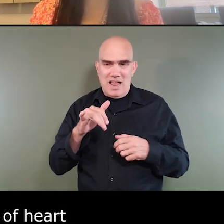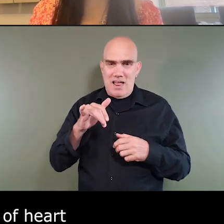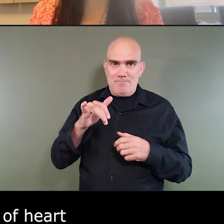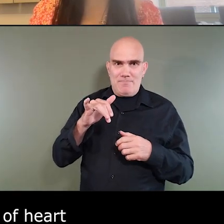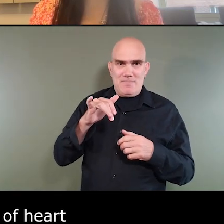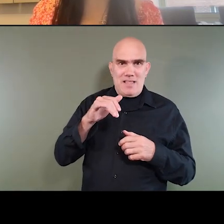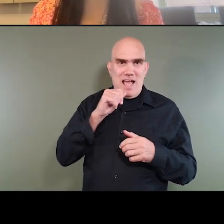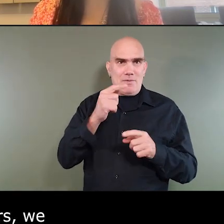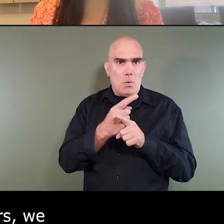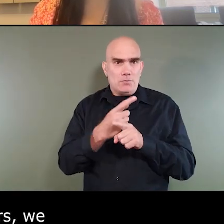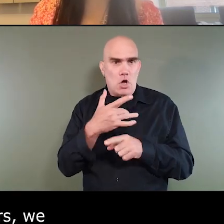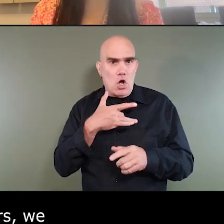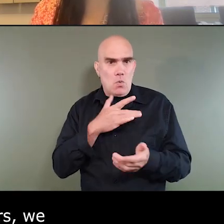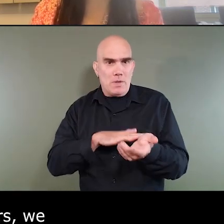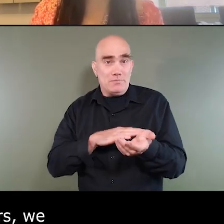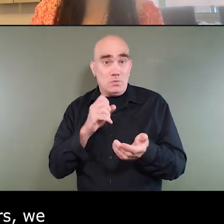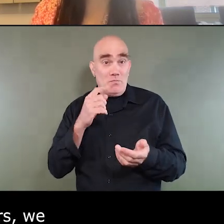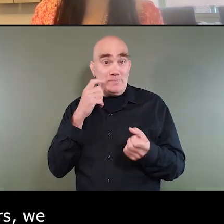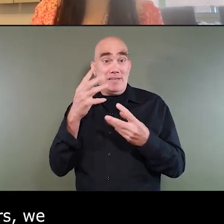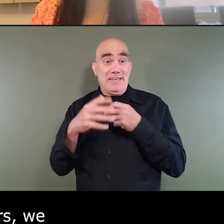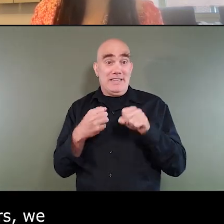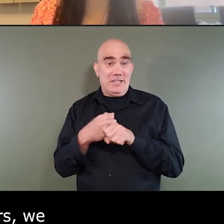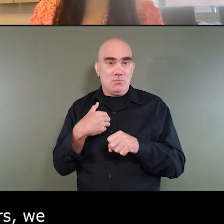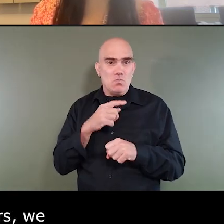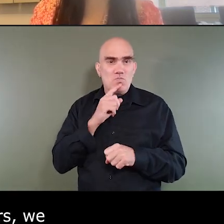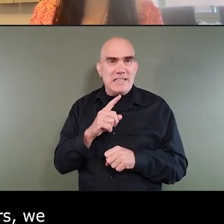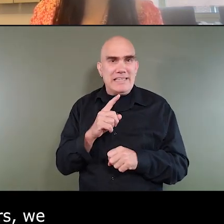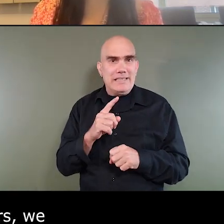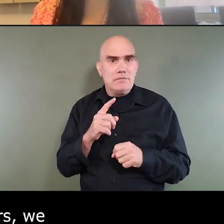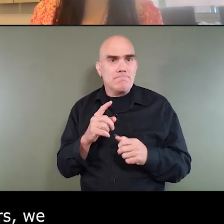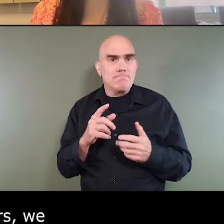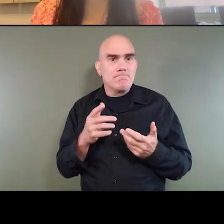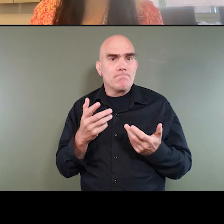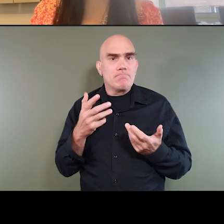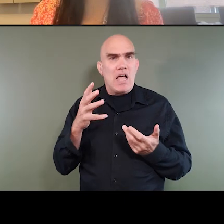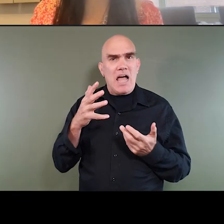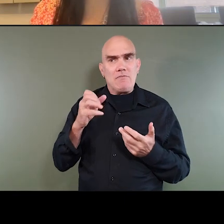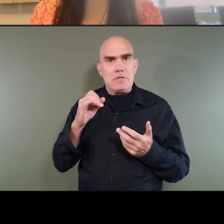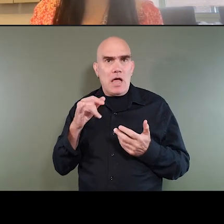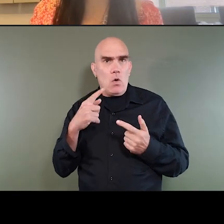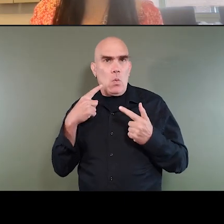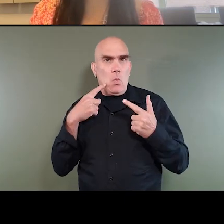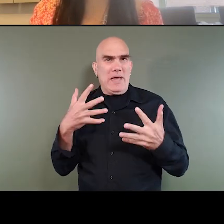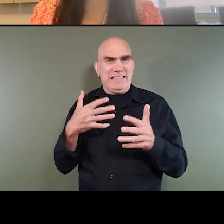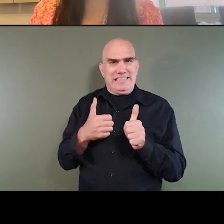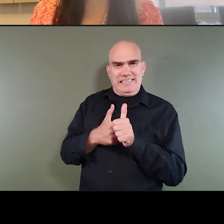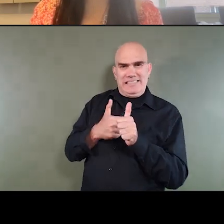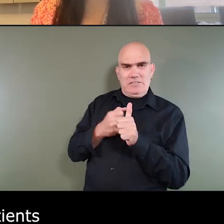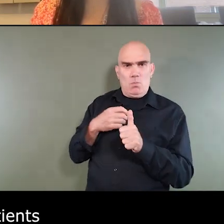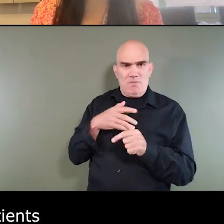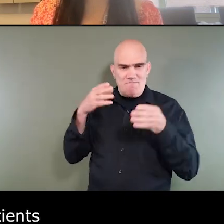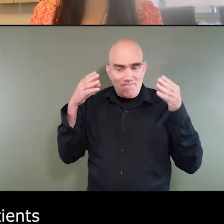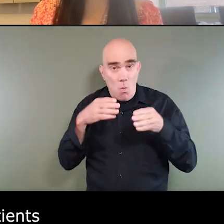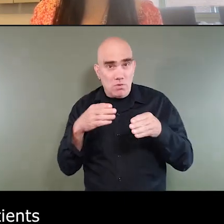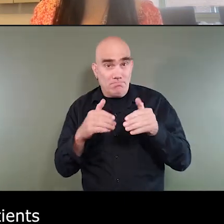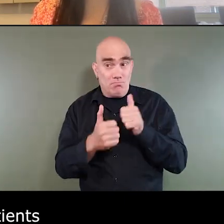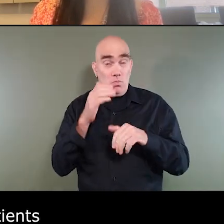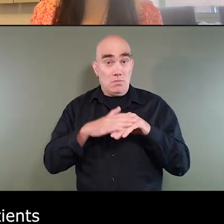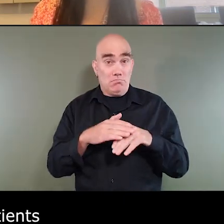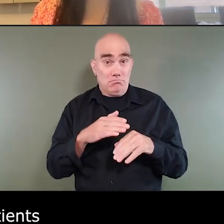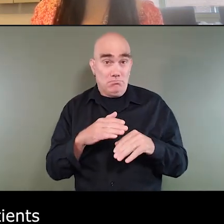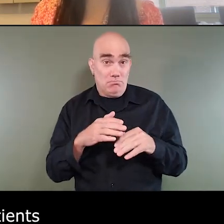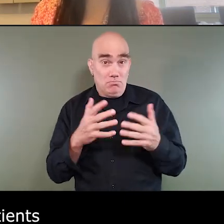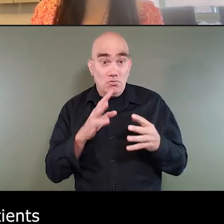abnormal heart rhythms. So for many years, we really have been so risk averse that we've concentrated mostly on talking to